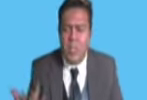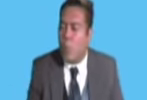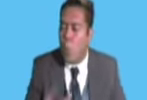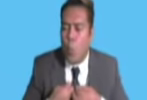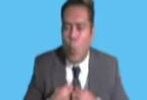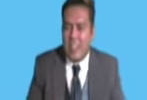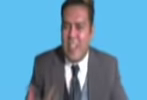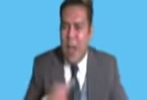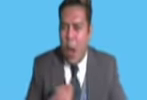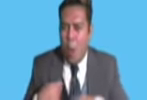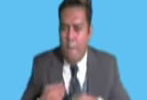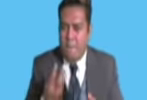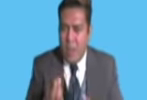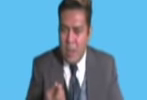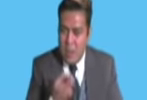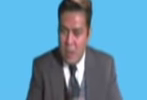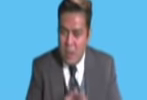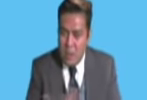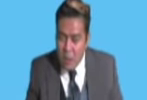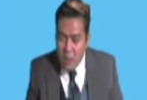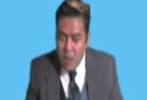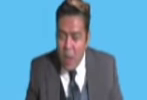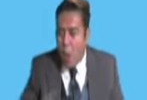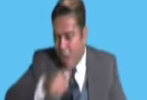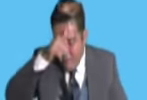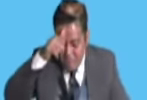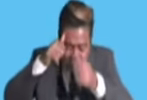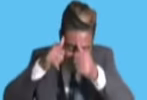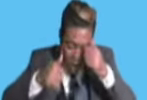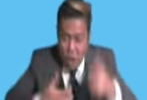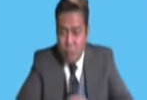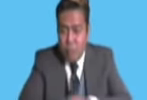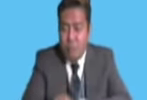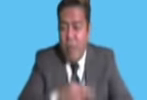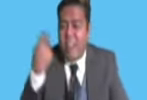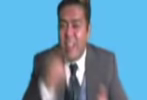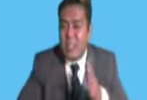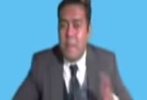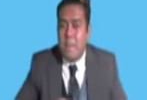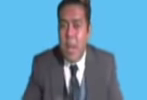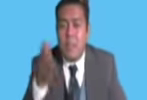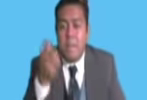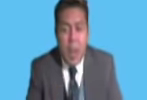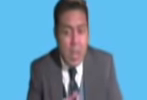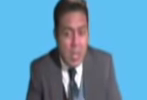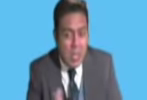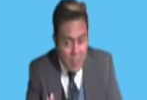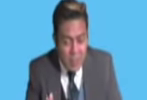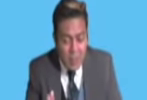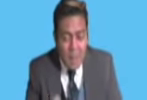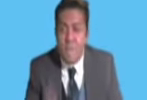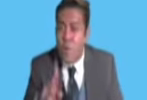wasting our money, our hard-earned taxpayers' money. For example,